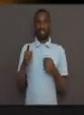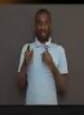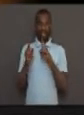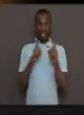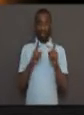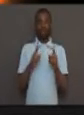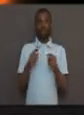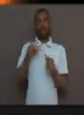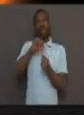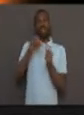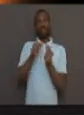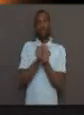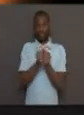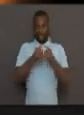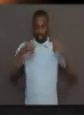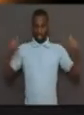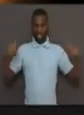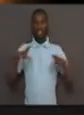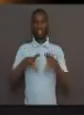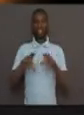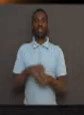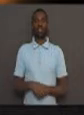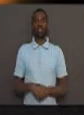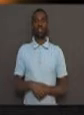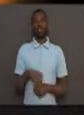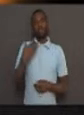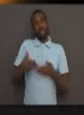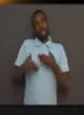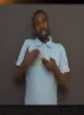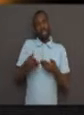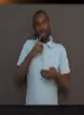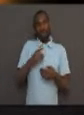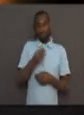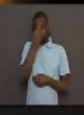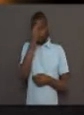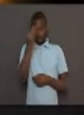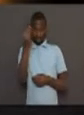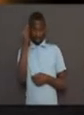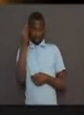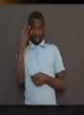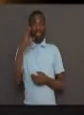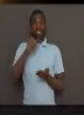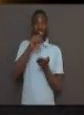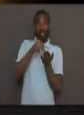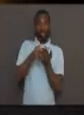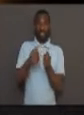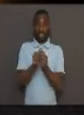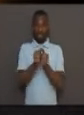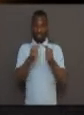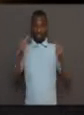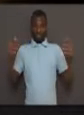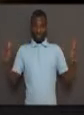splitting atoms. It is easy to forget that nuclear